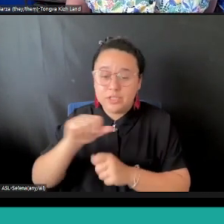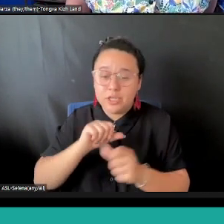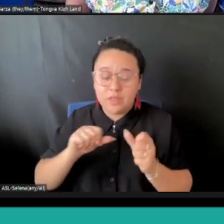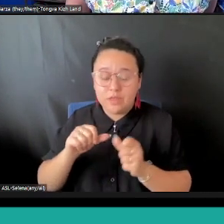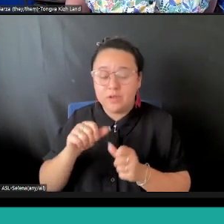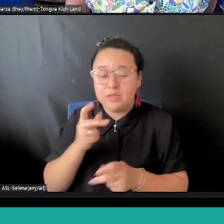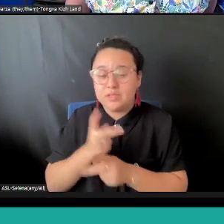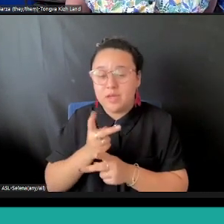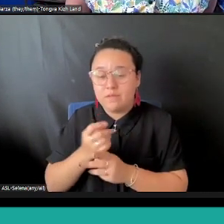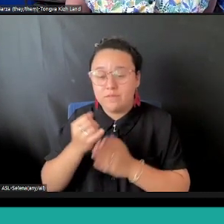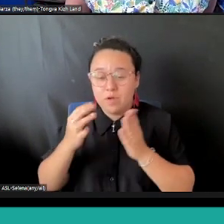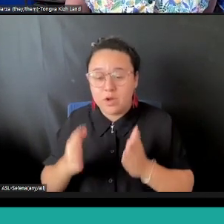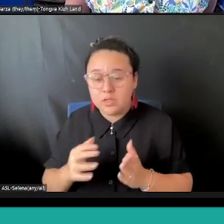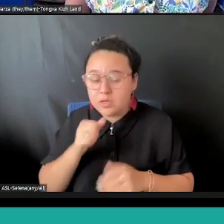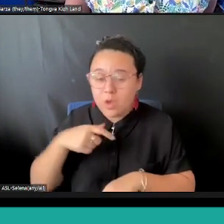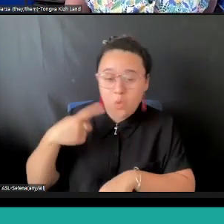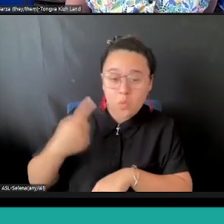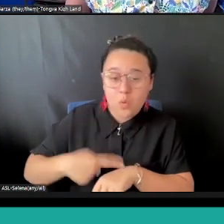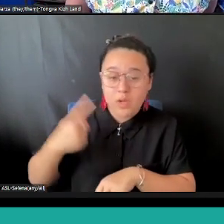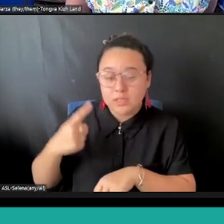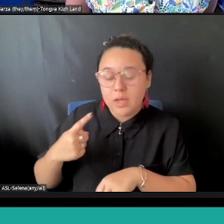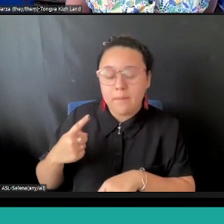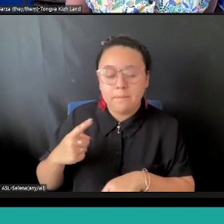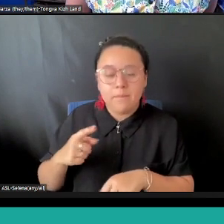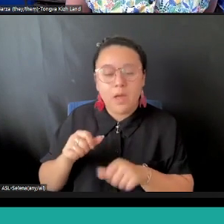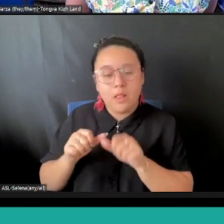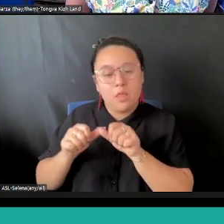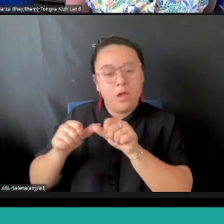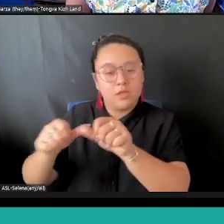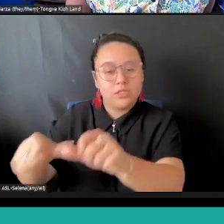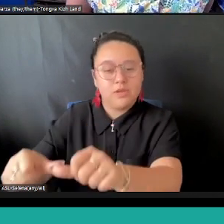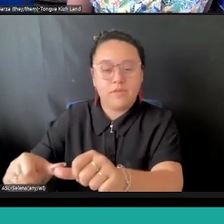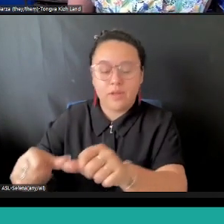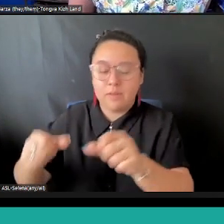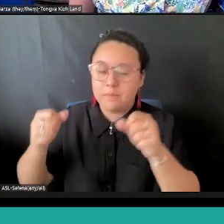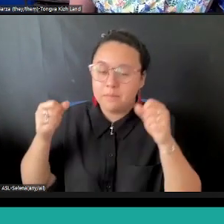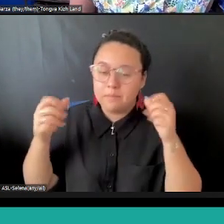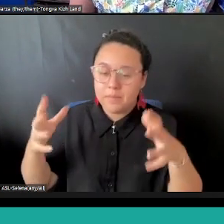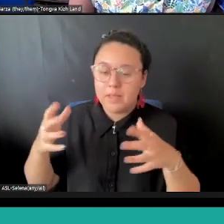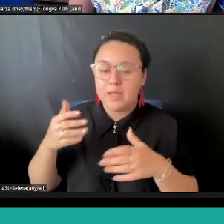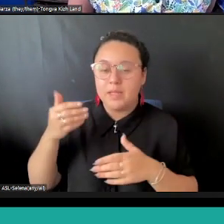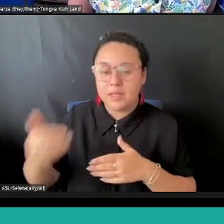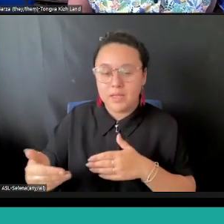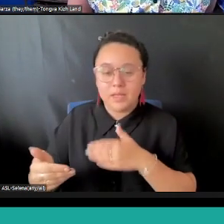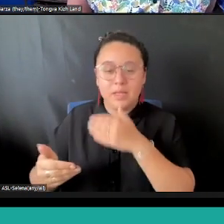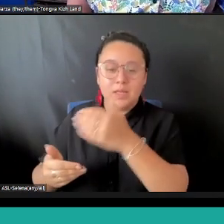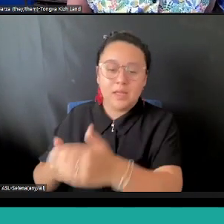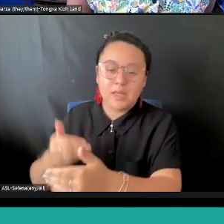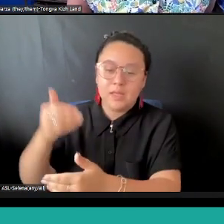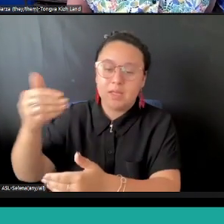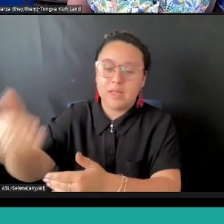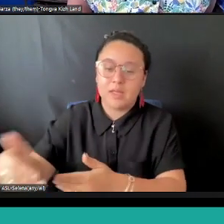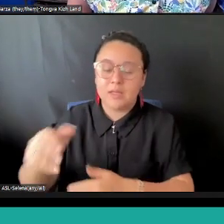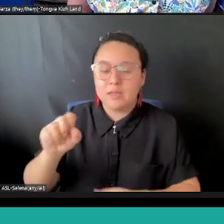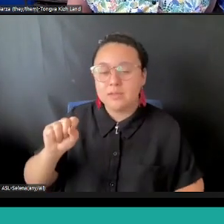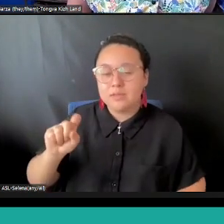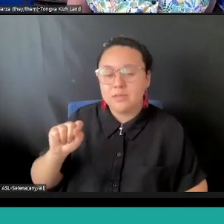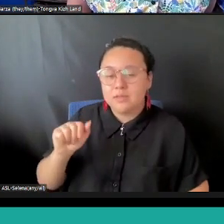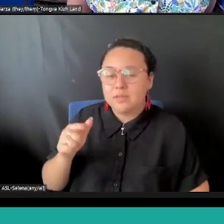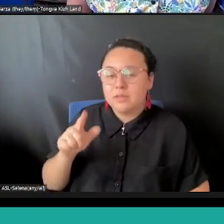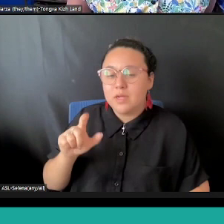like longevity, right? Because we go through so many stages in our career and we all have different